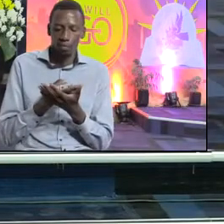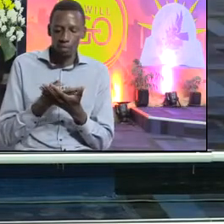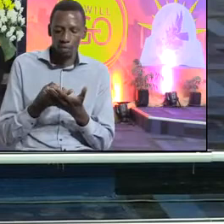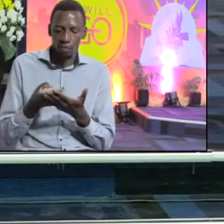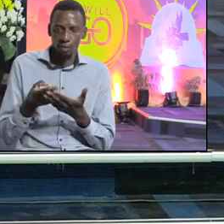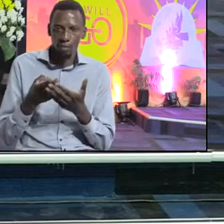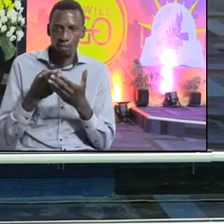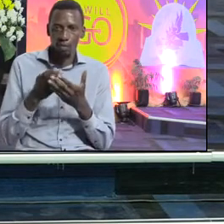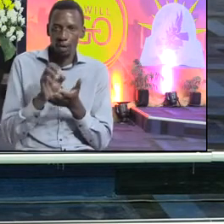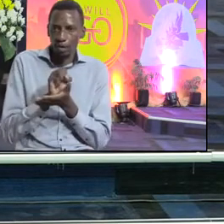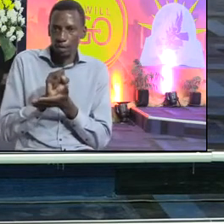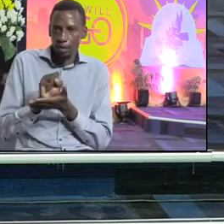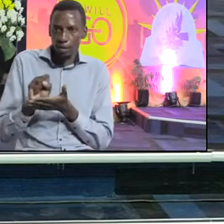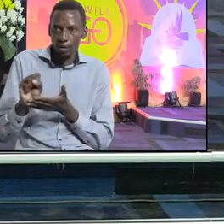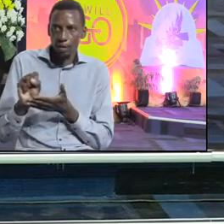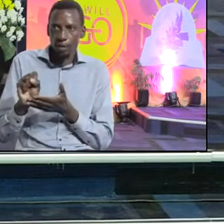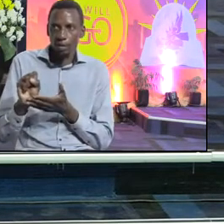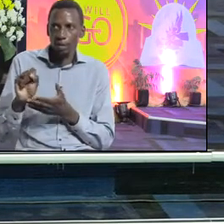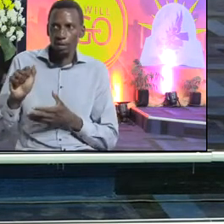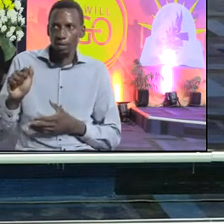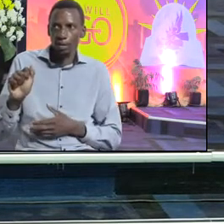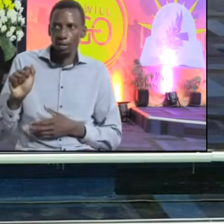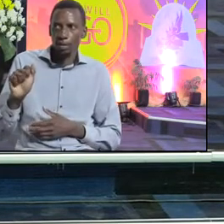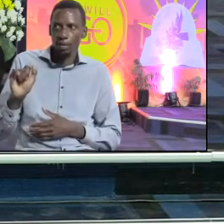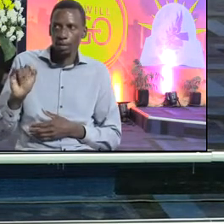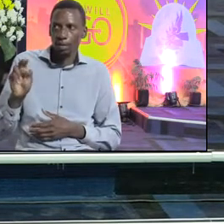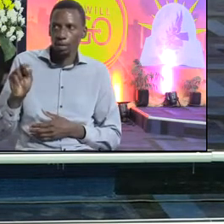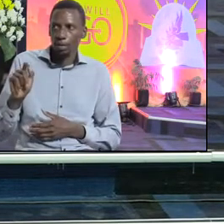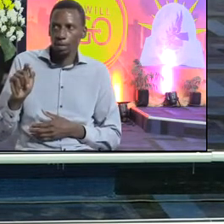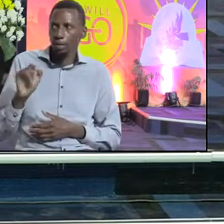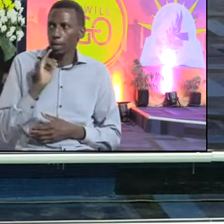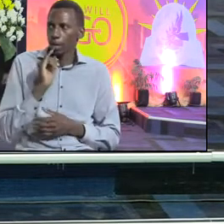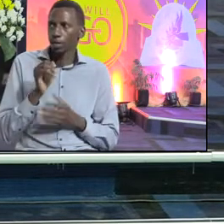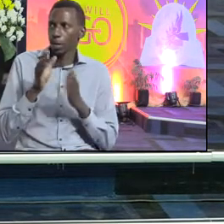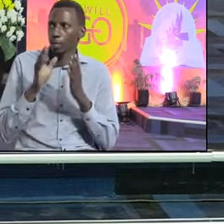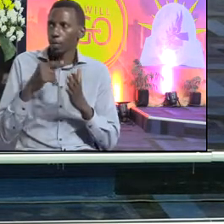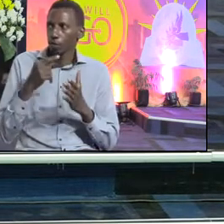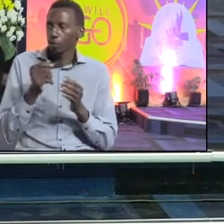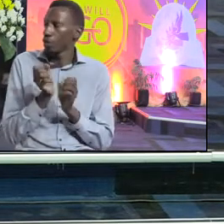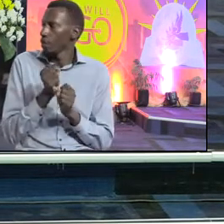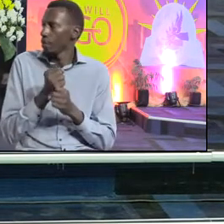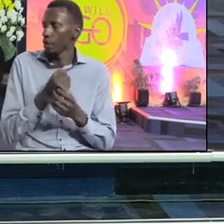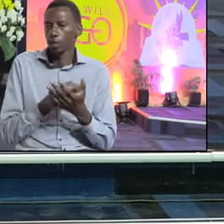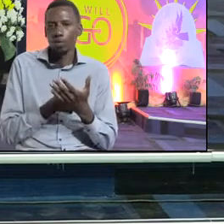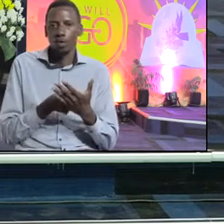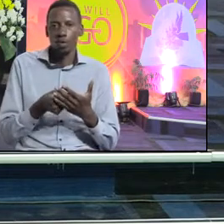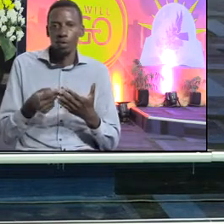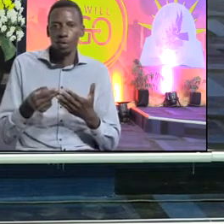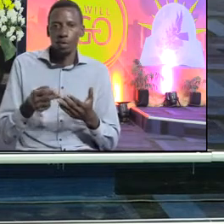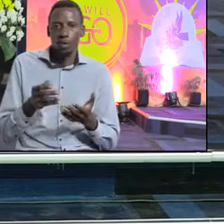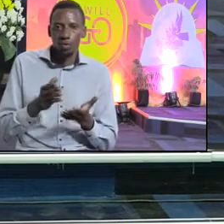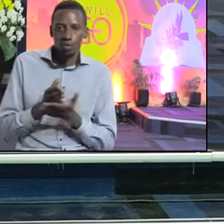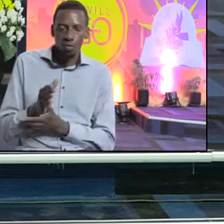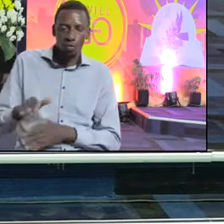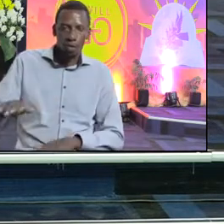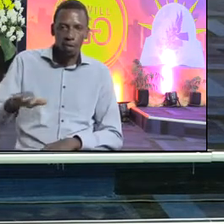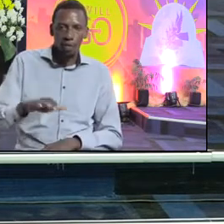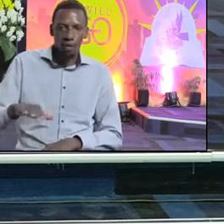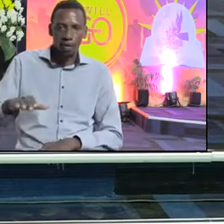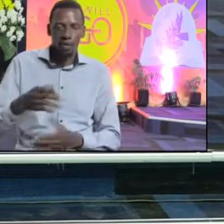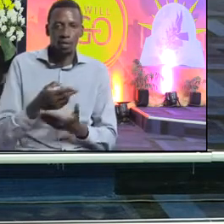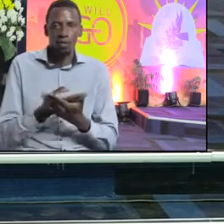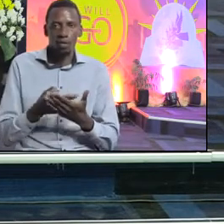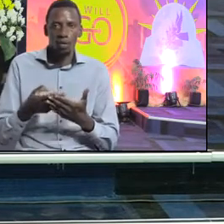means is one who's made holy by the presence of the Holy